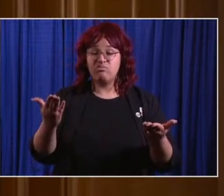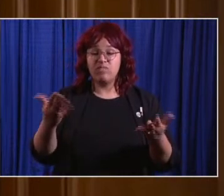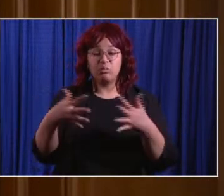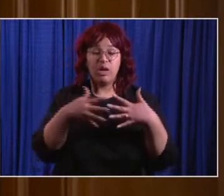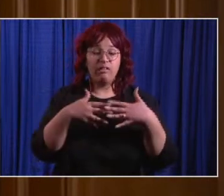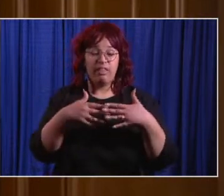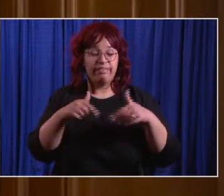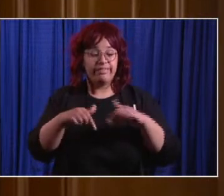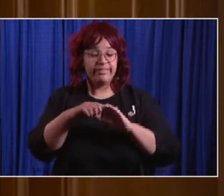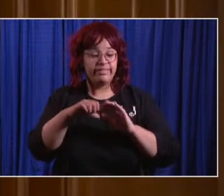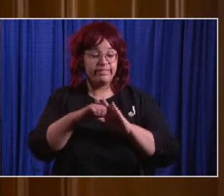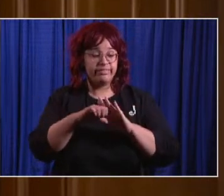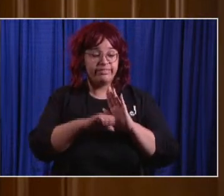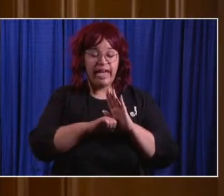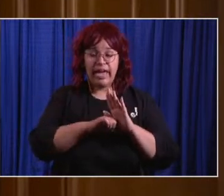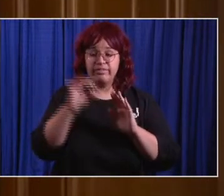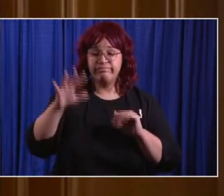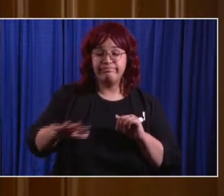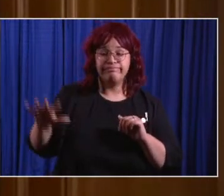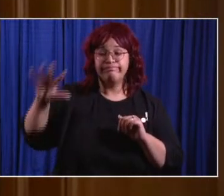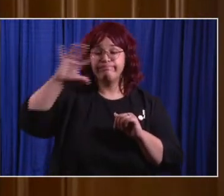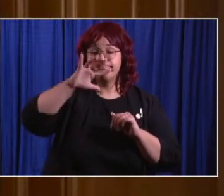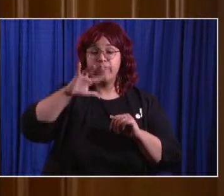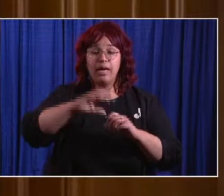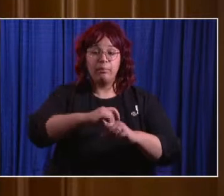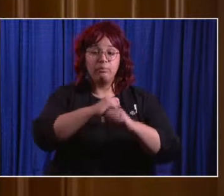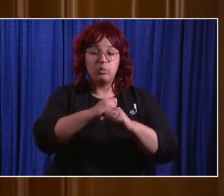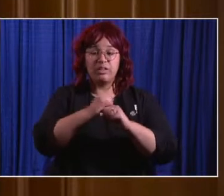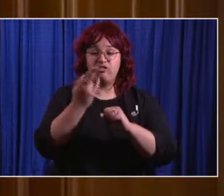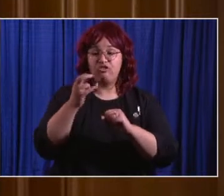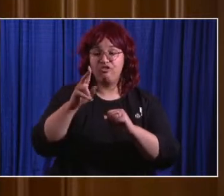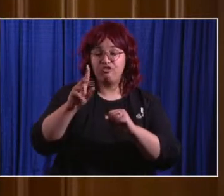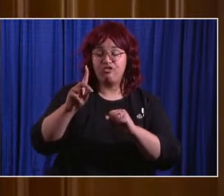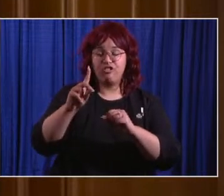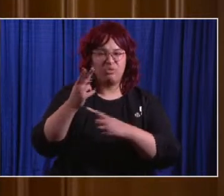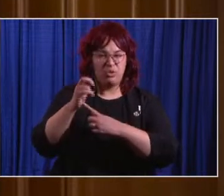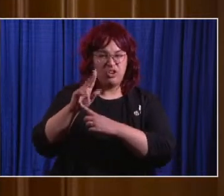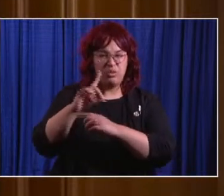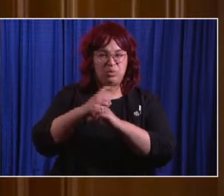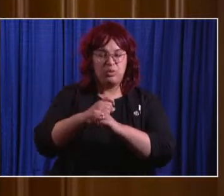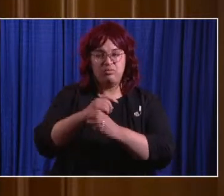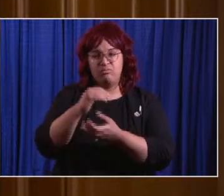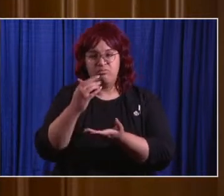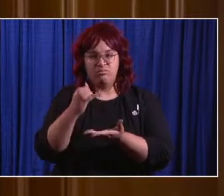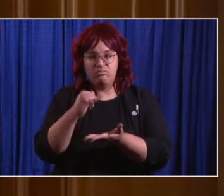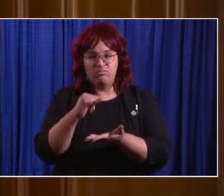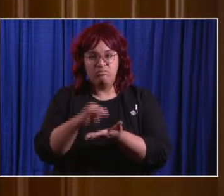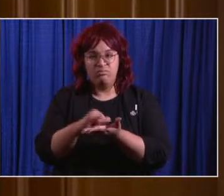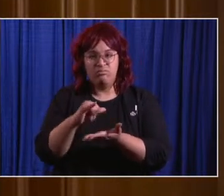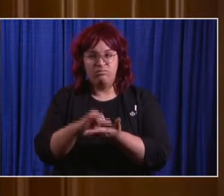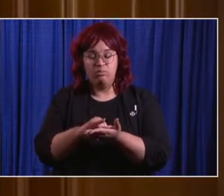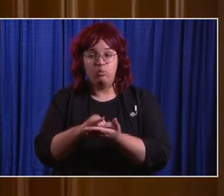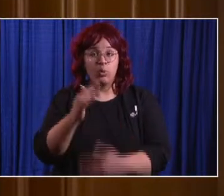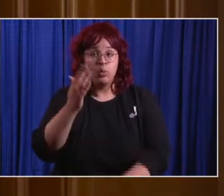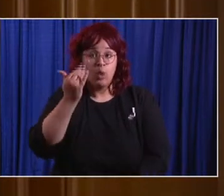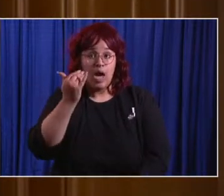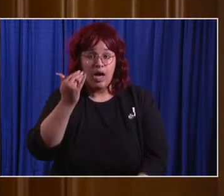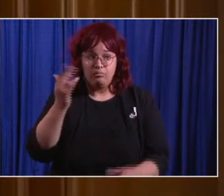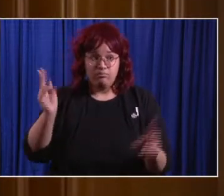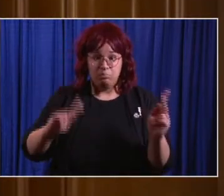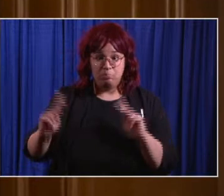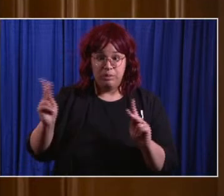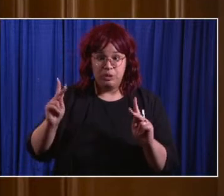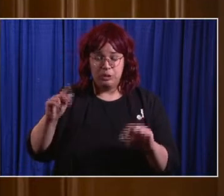Do you think the state will just never get there because of the amount of people in Ohio who are just actively making the decision to not get the vaccine?